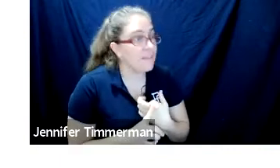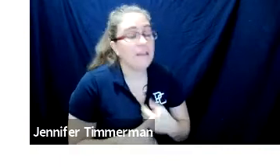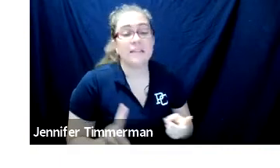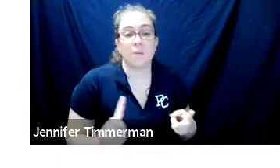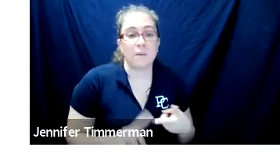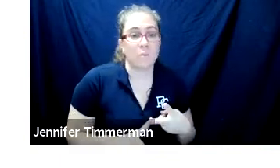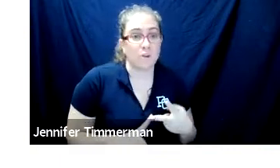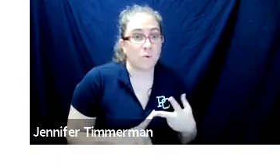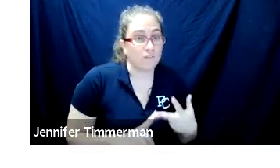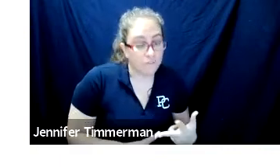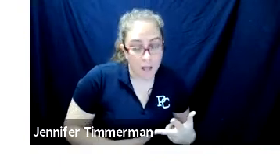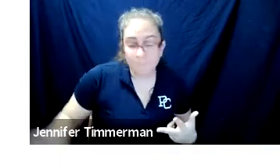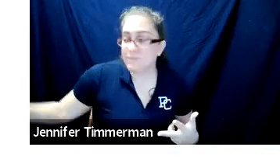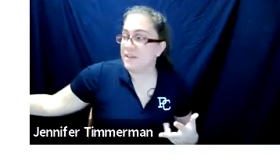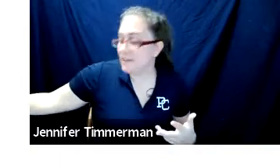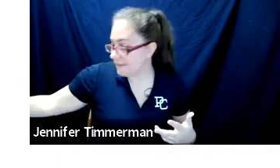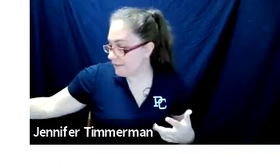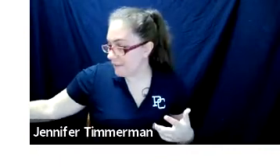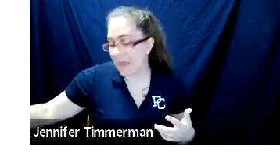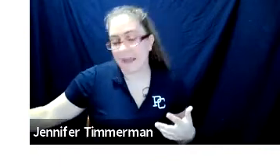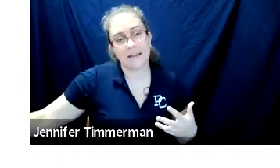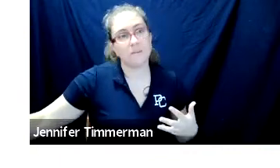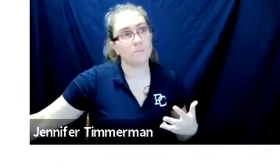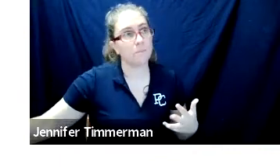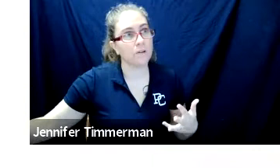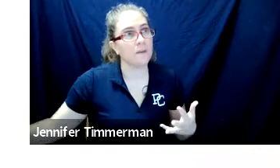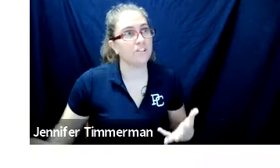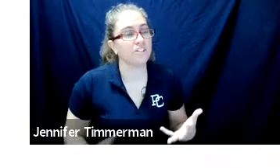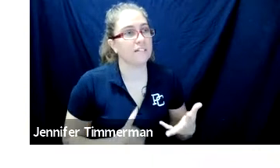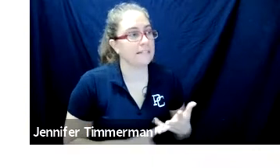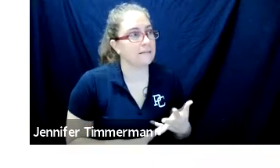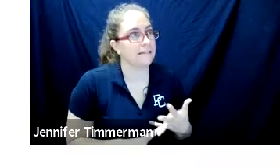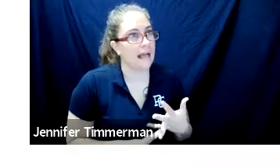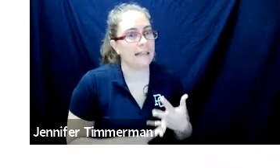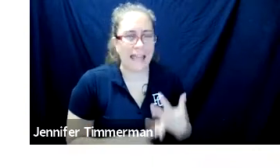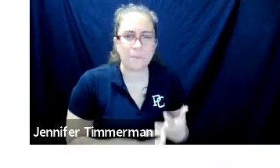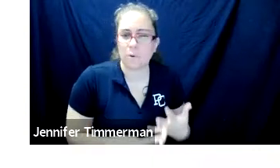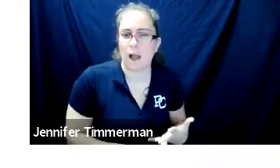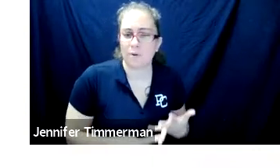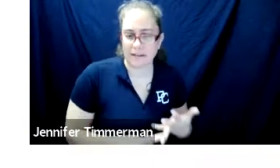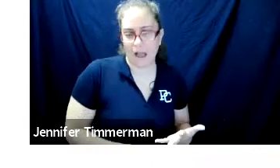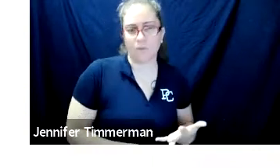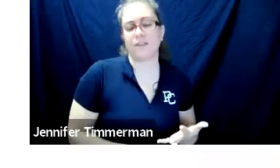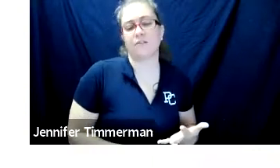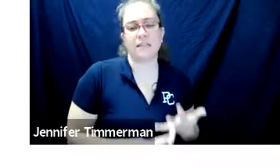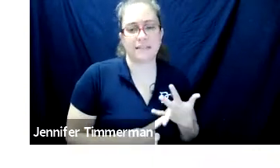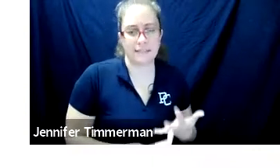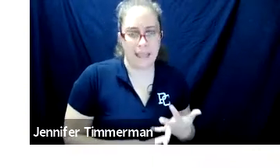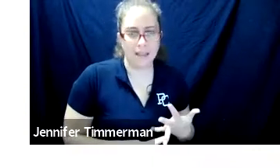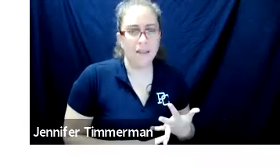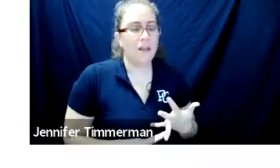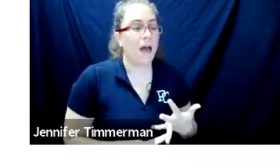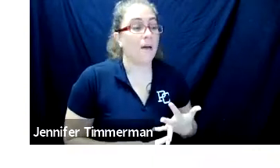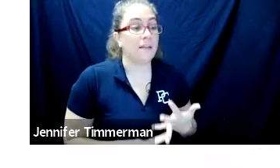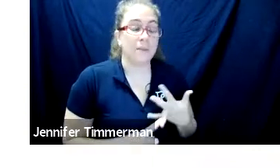name, tell people where you are from, and pretty much tell any proper noun that you need to